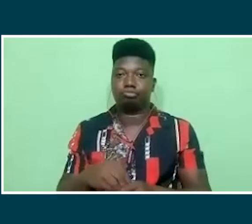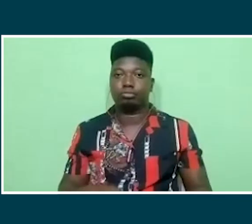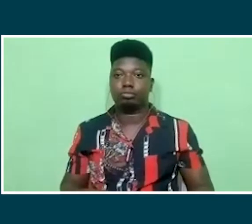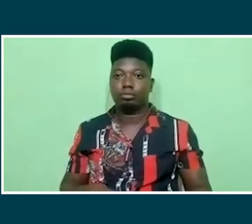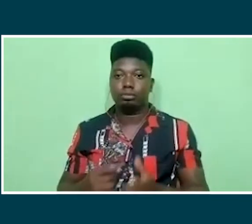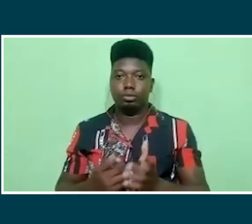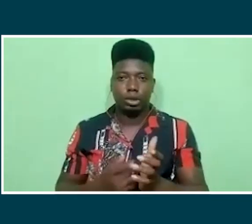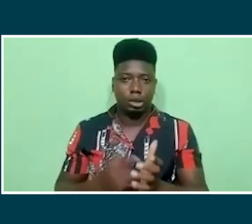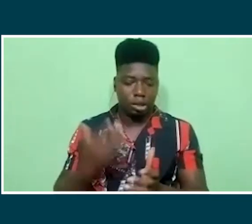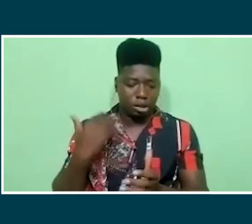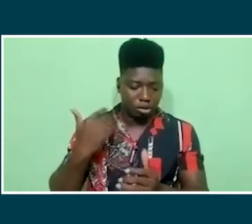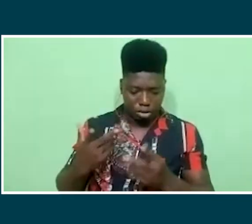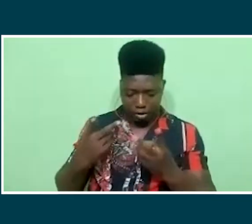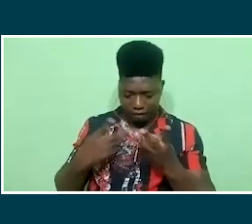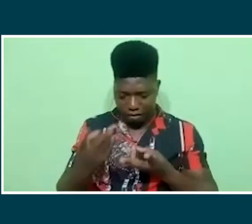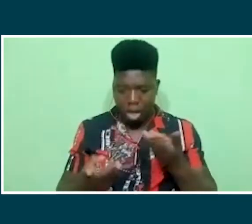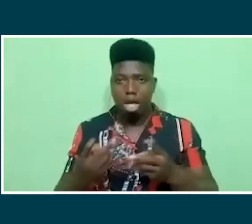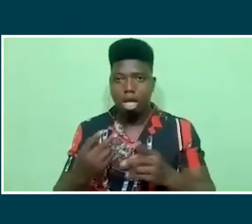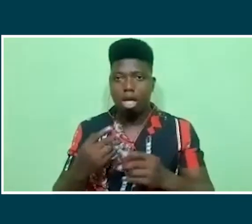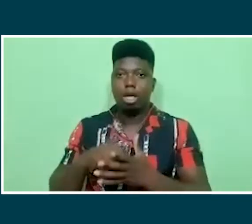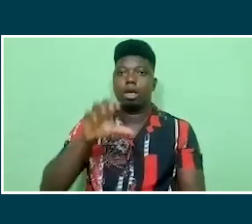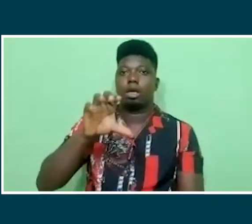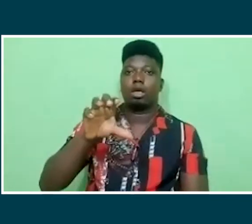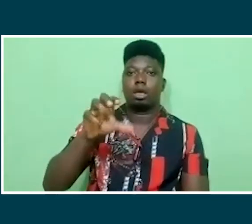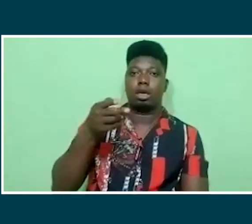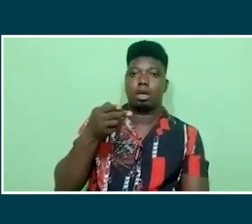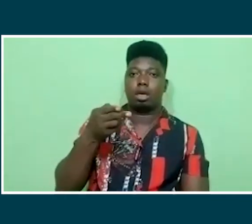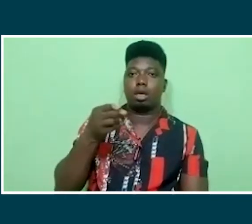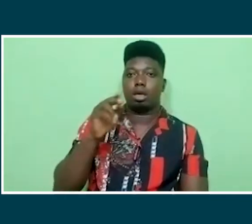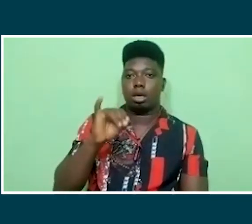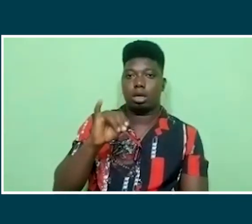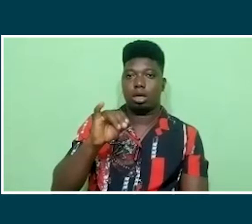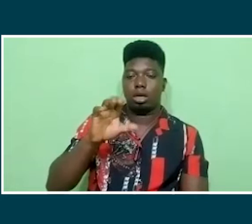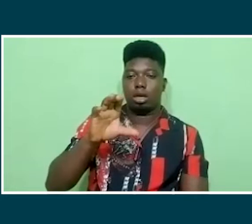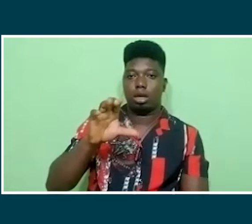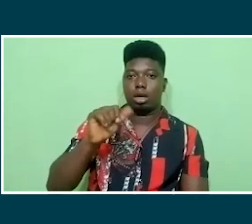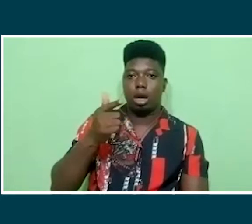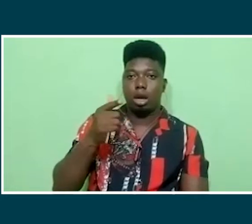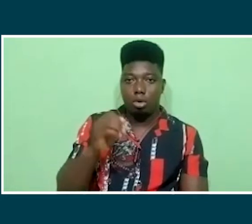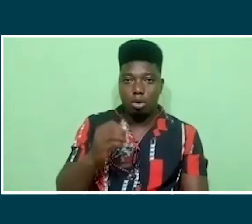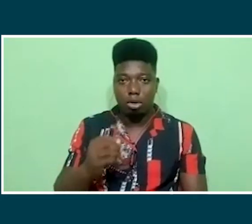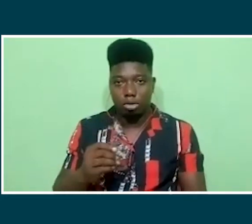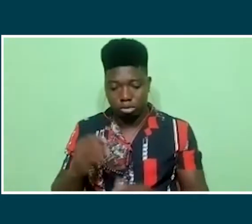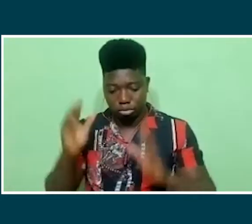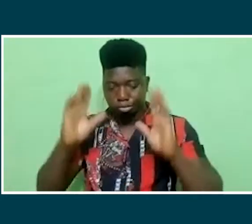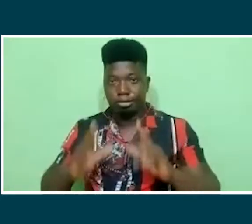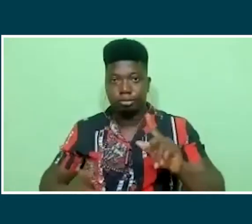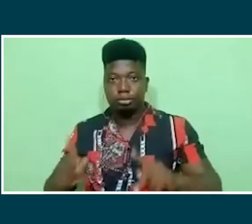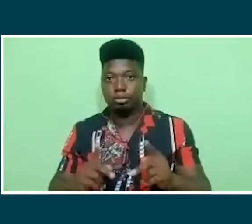on the south side of Chicago with these incredible young people who I was their counselor or counselor